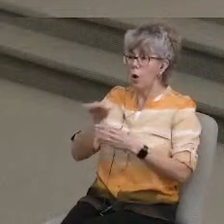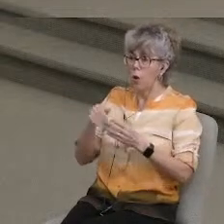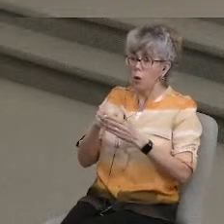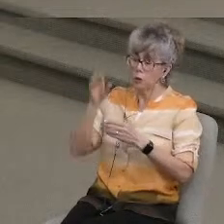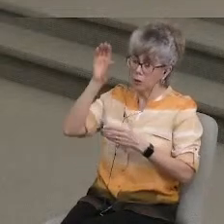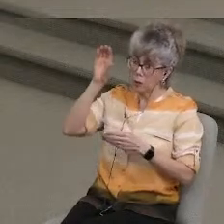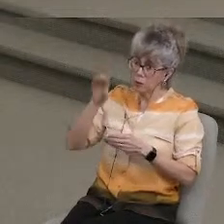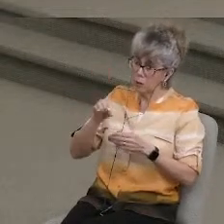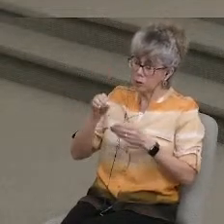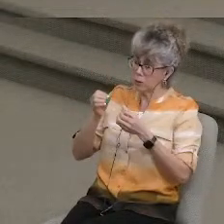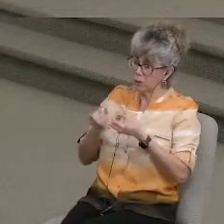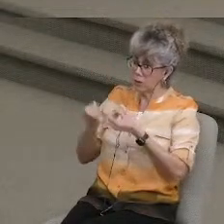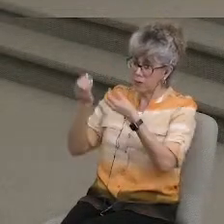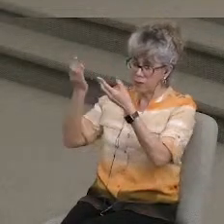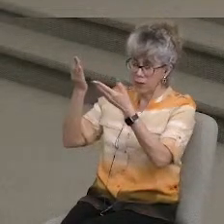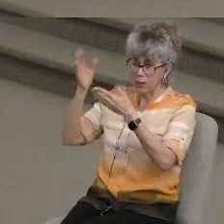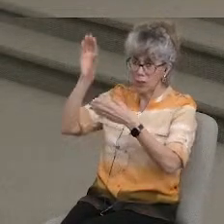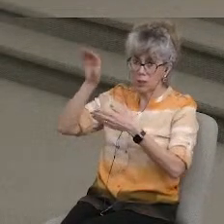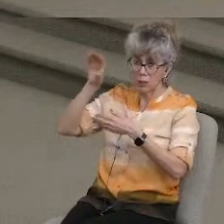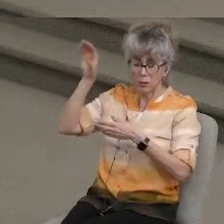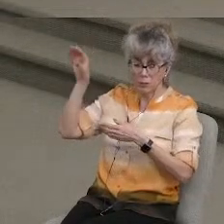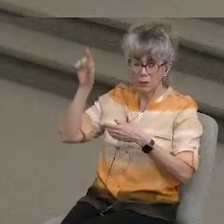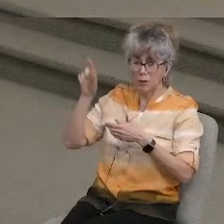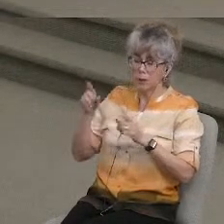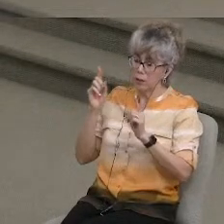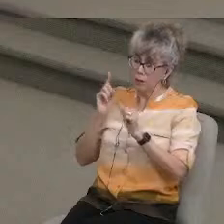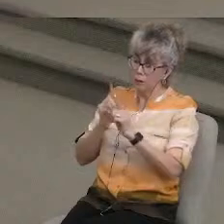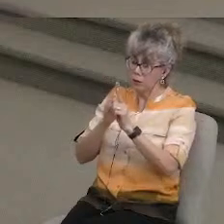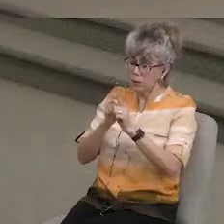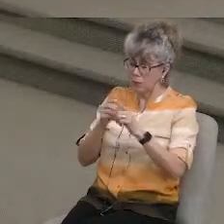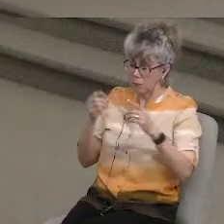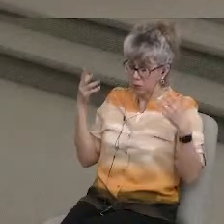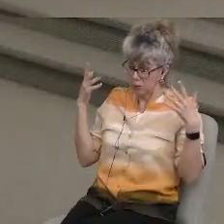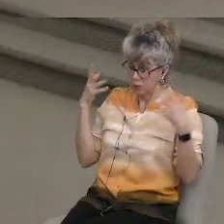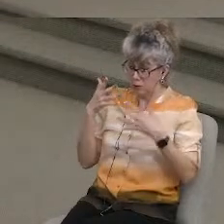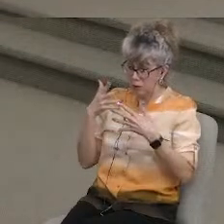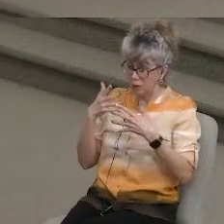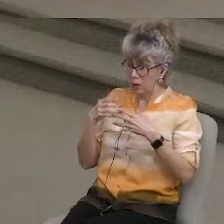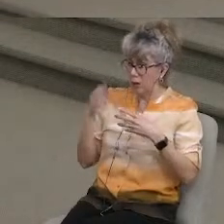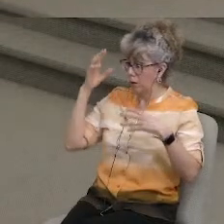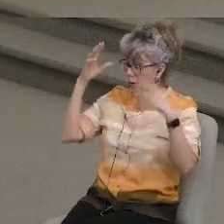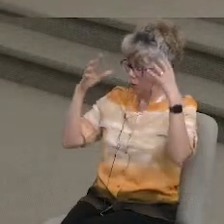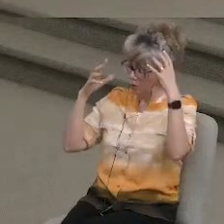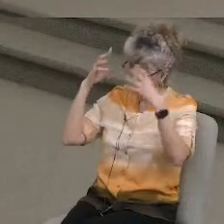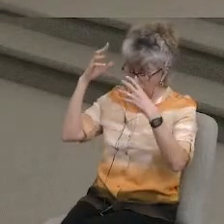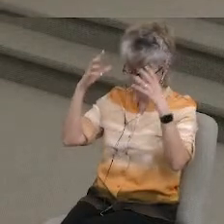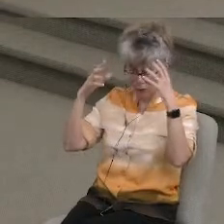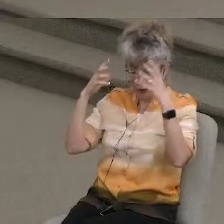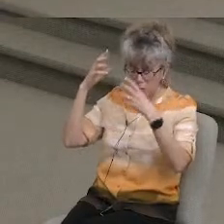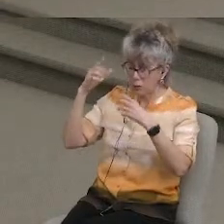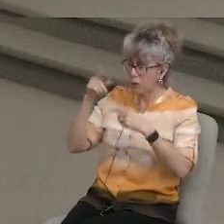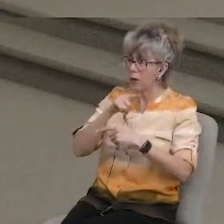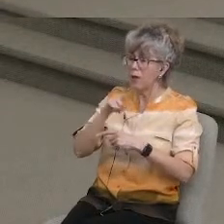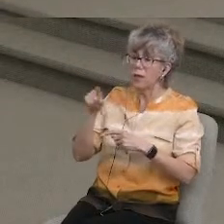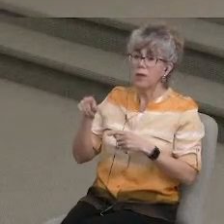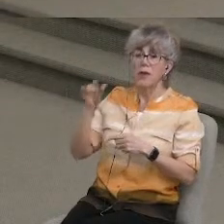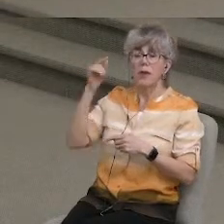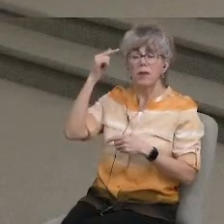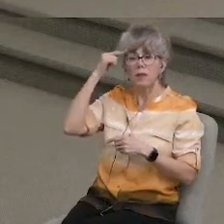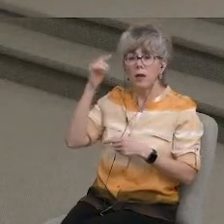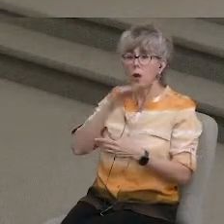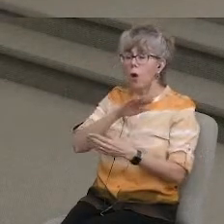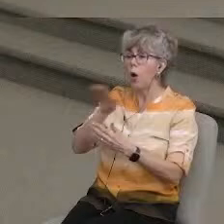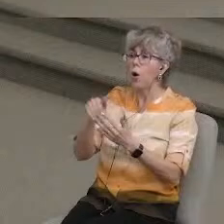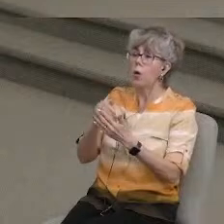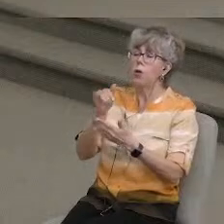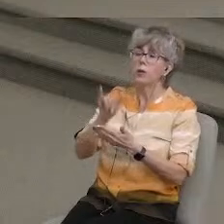that came, the disciples who were just in shock and confusion, they all thought this was the end